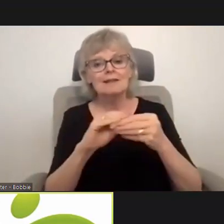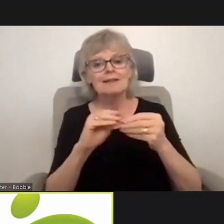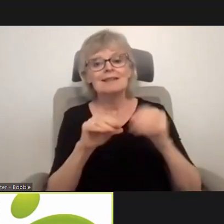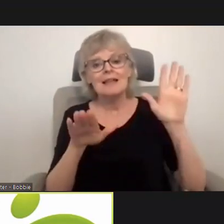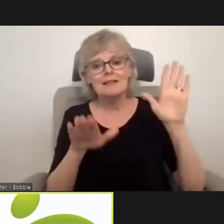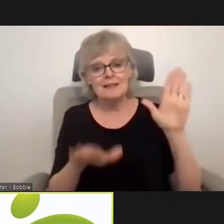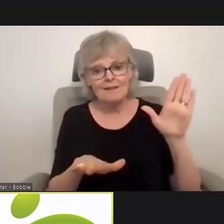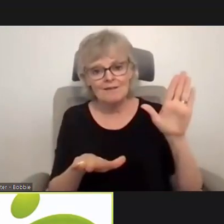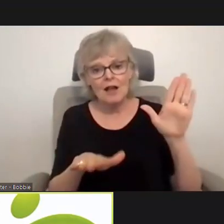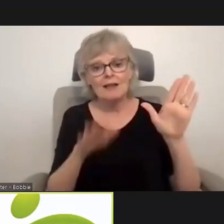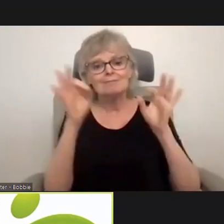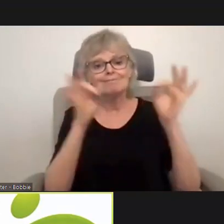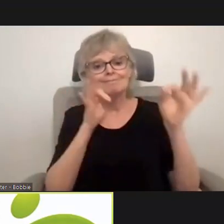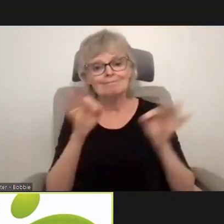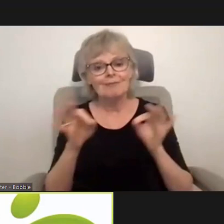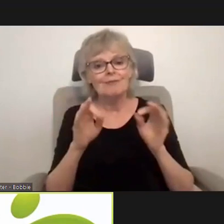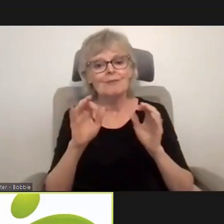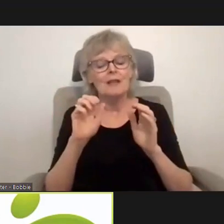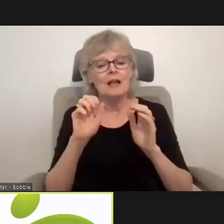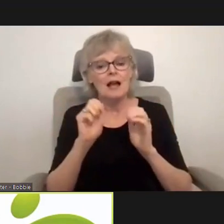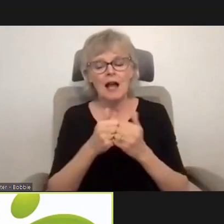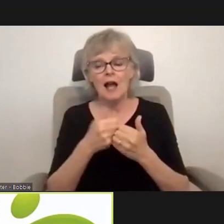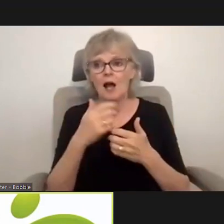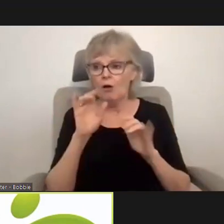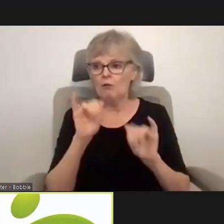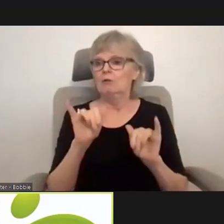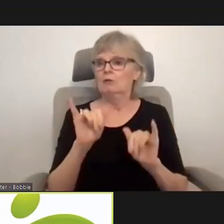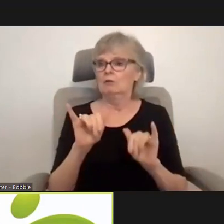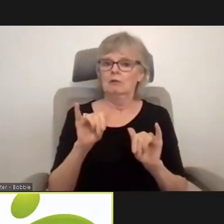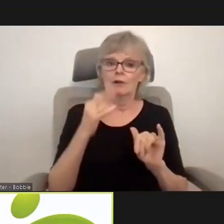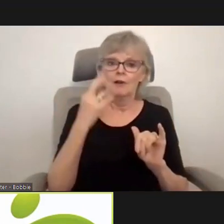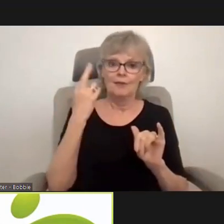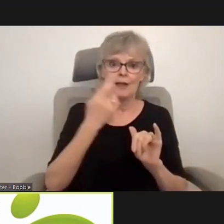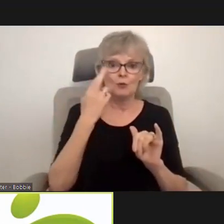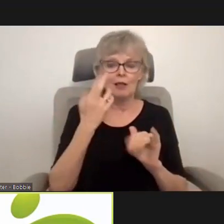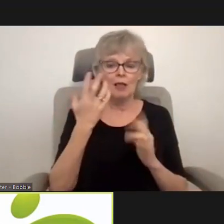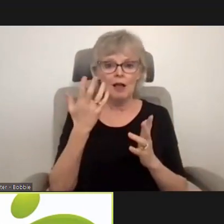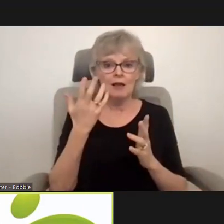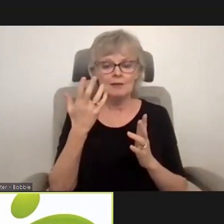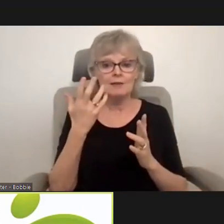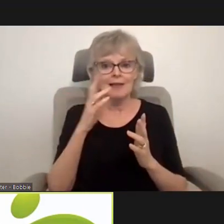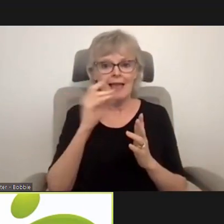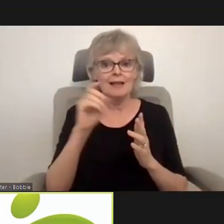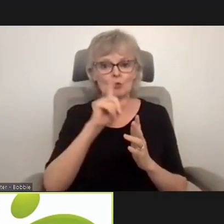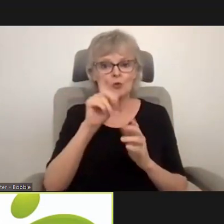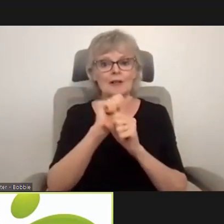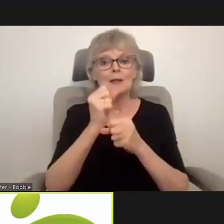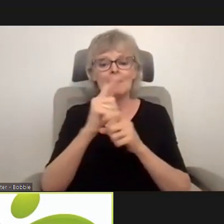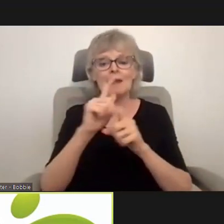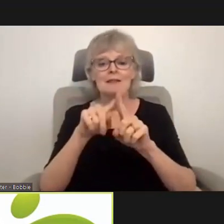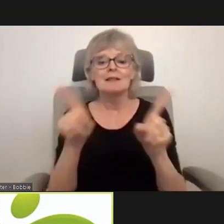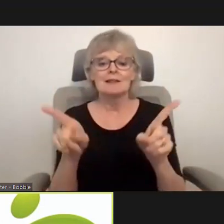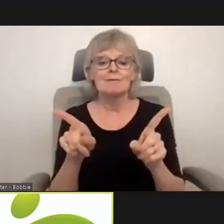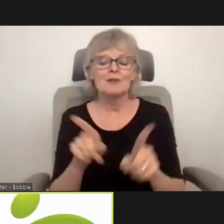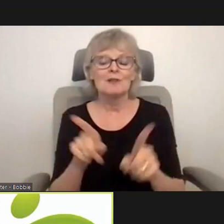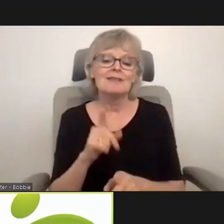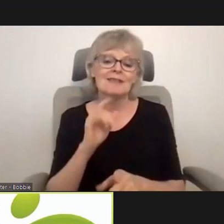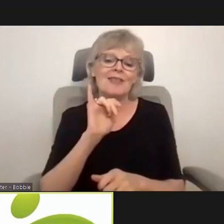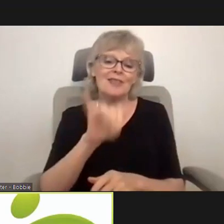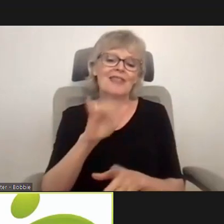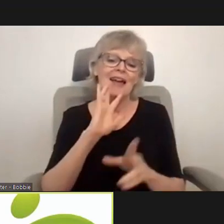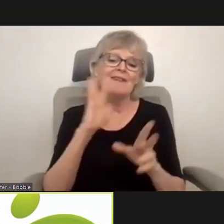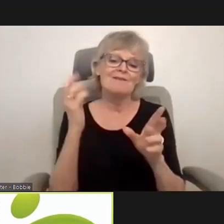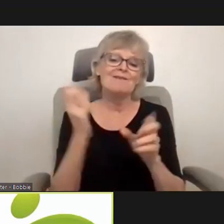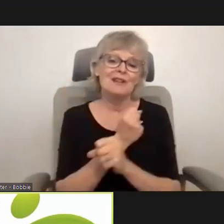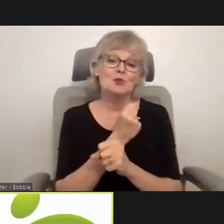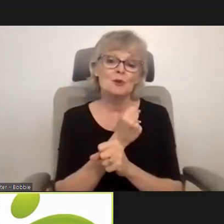how empowering that was for themselves and how it does make a difference. And that victory is their victory. That victory is